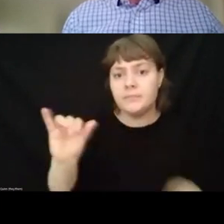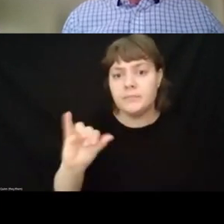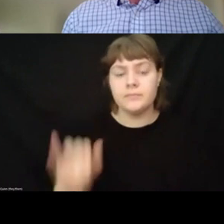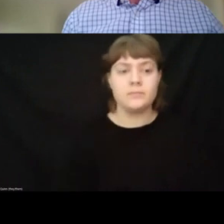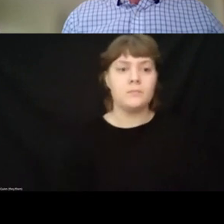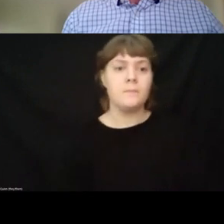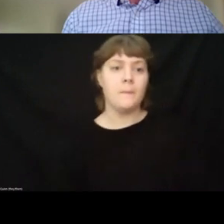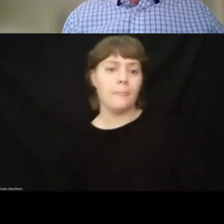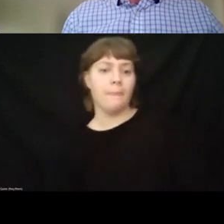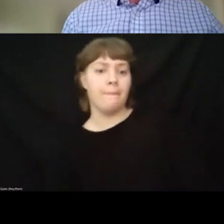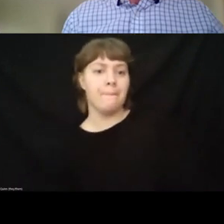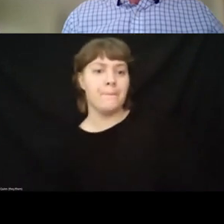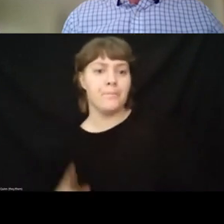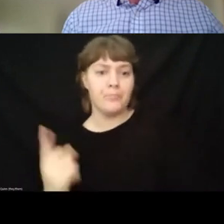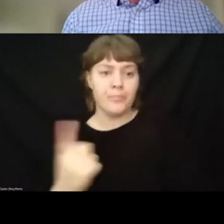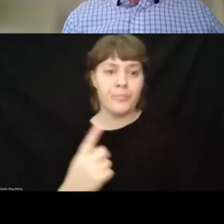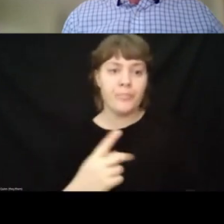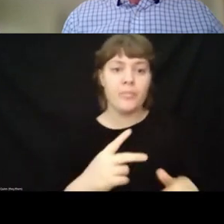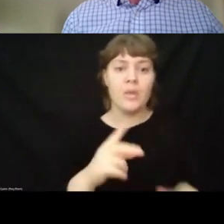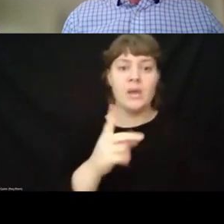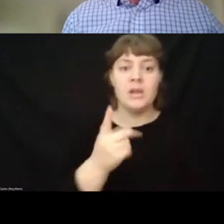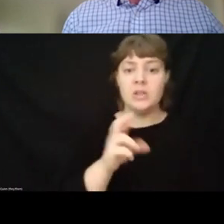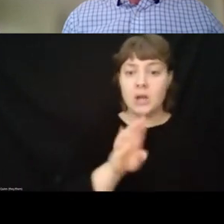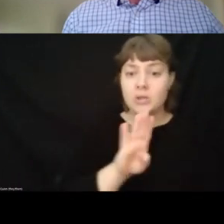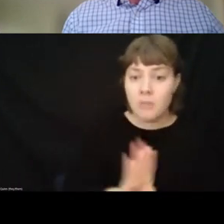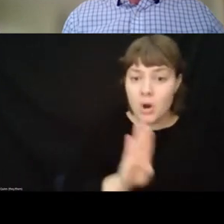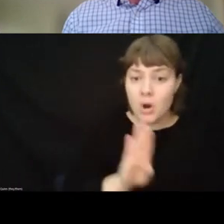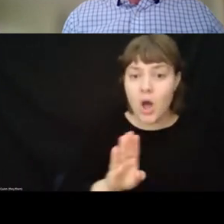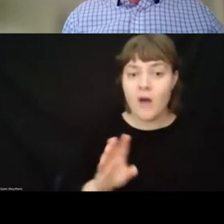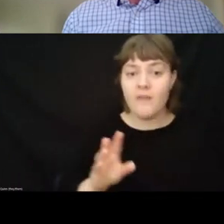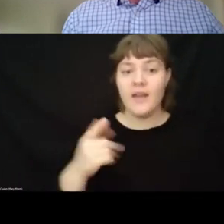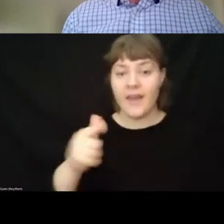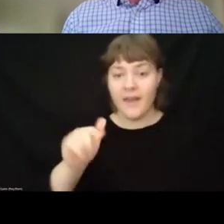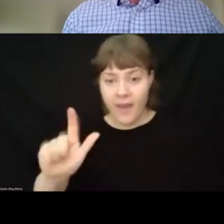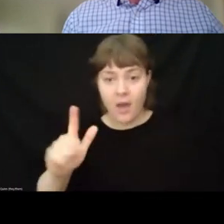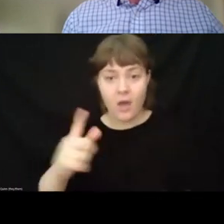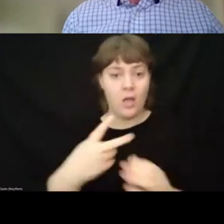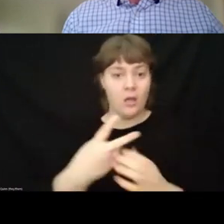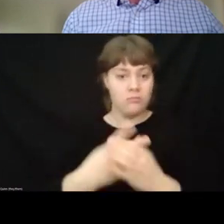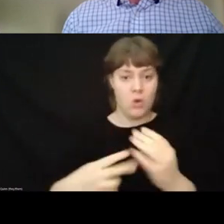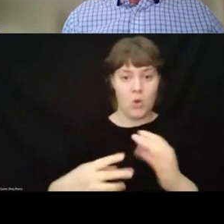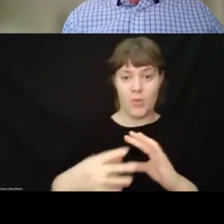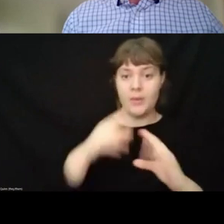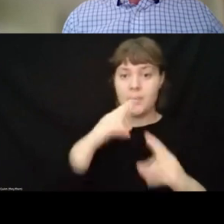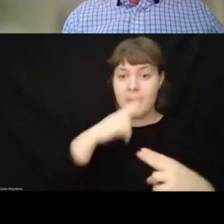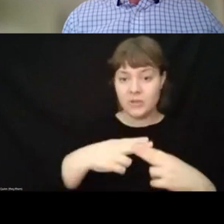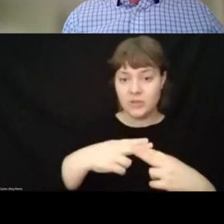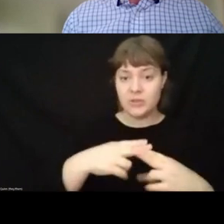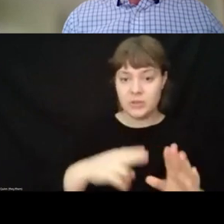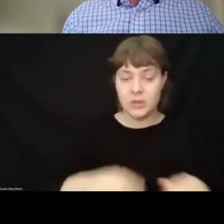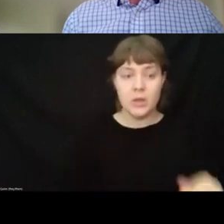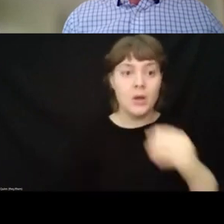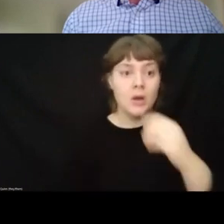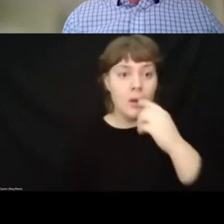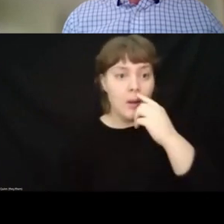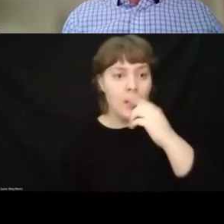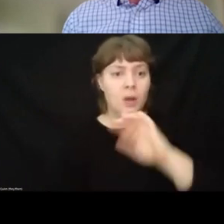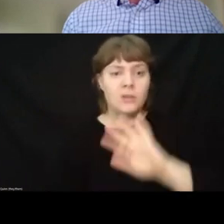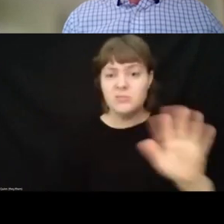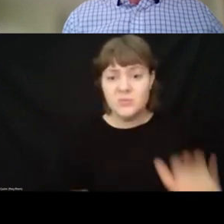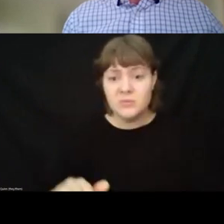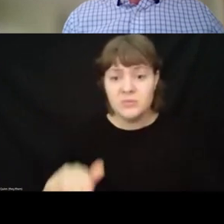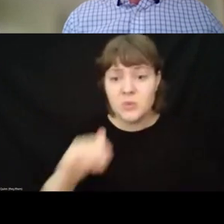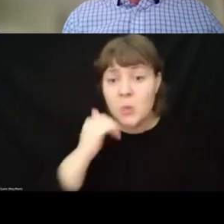that both Dr. Burkhoff and Gail mentioned, and that it's like, don't be